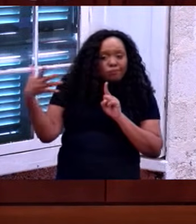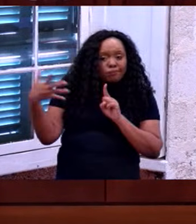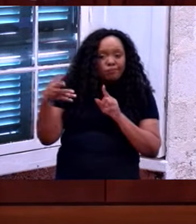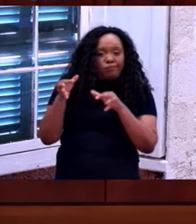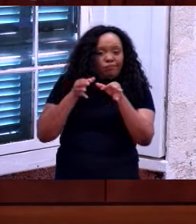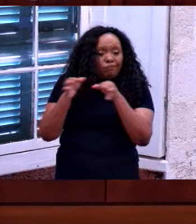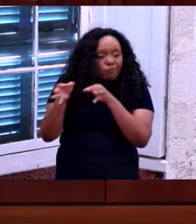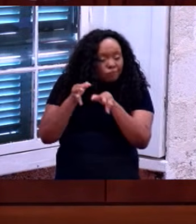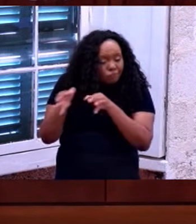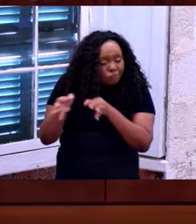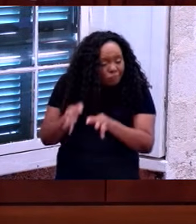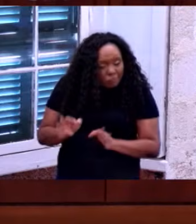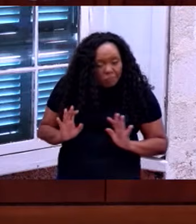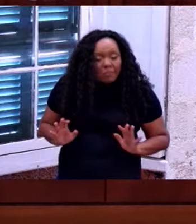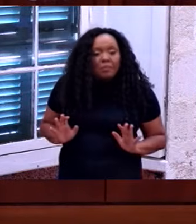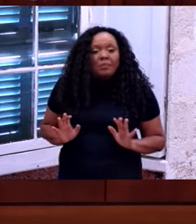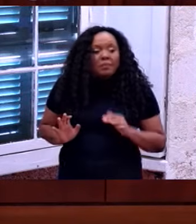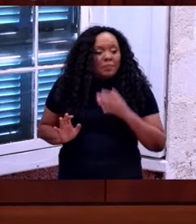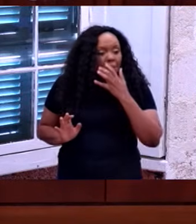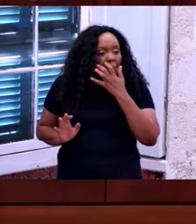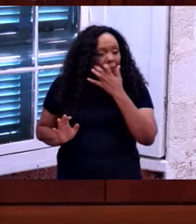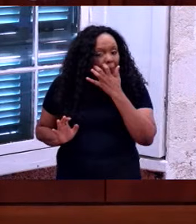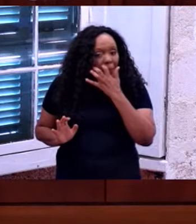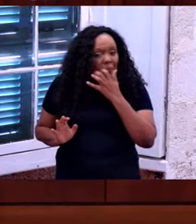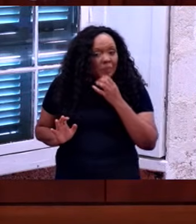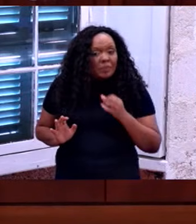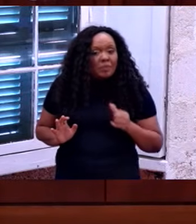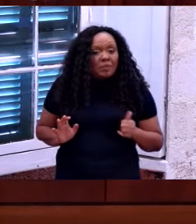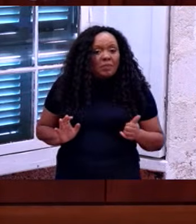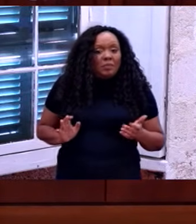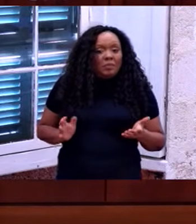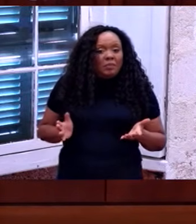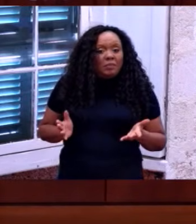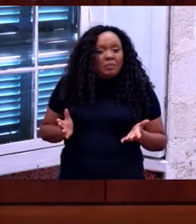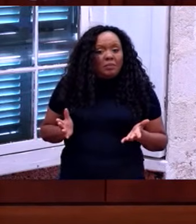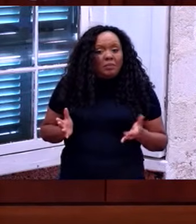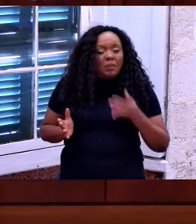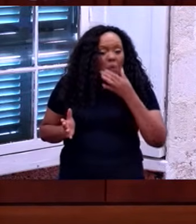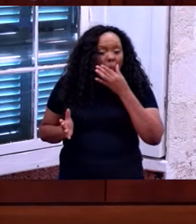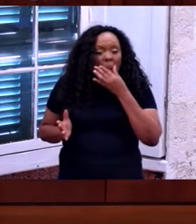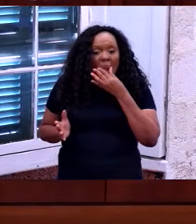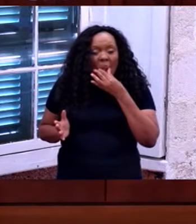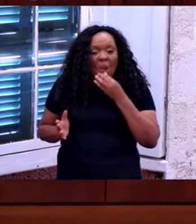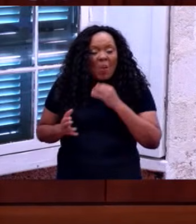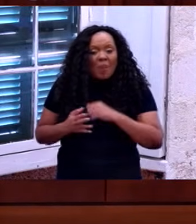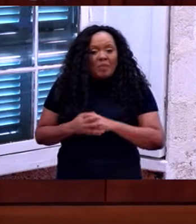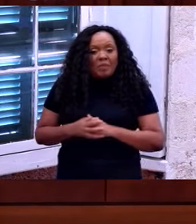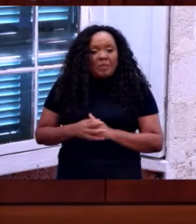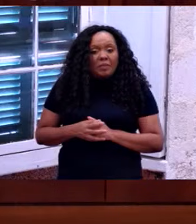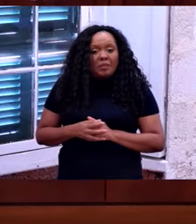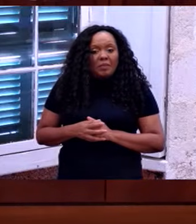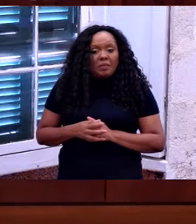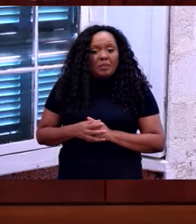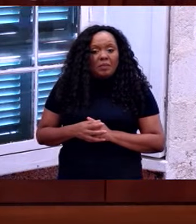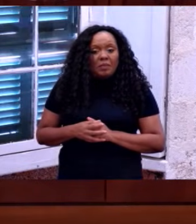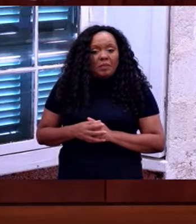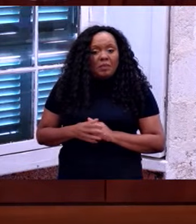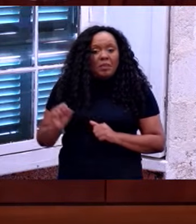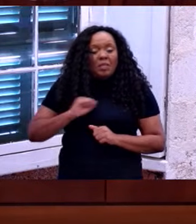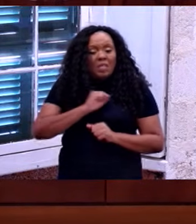with the questions that have been raised, I think quite frankly, as I started out by saying, Senators Thompson and